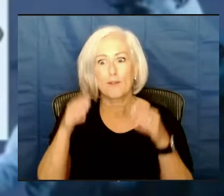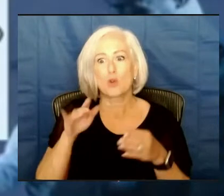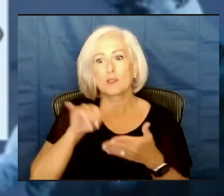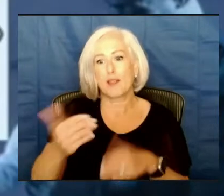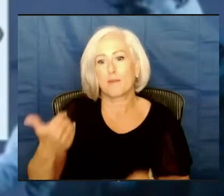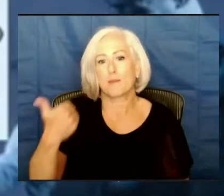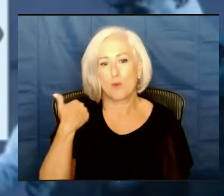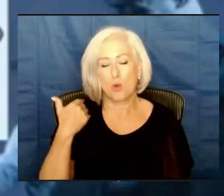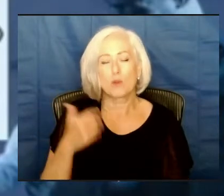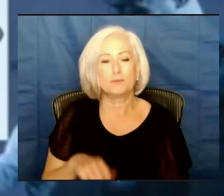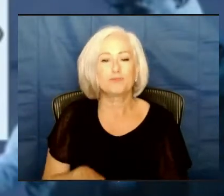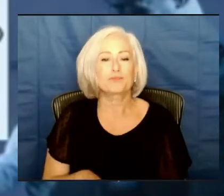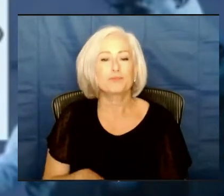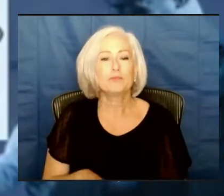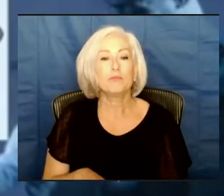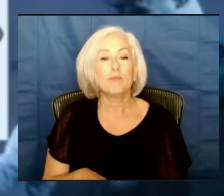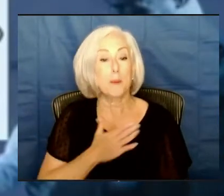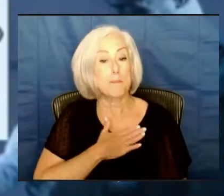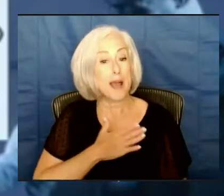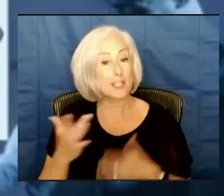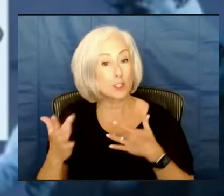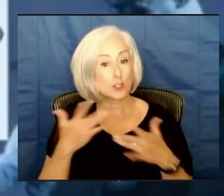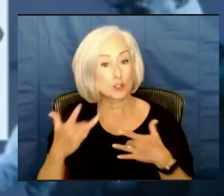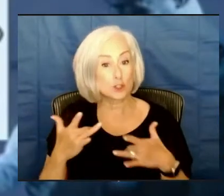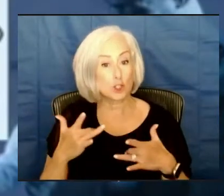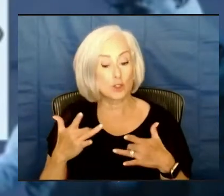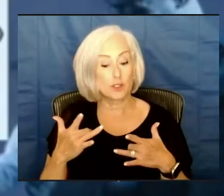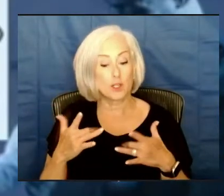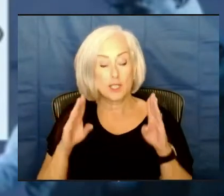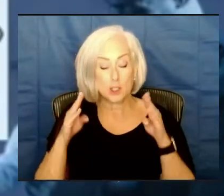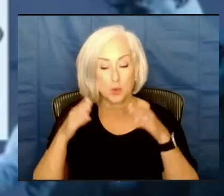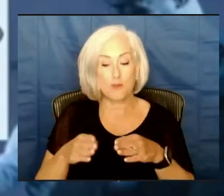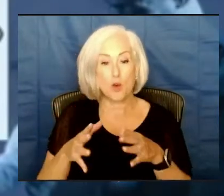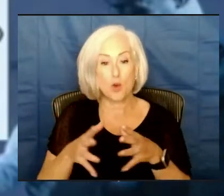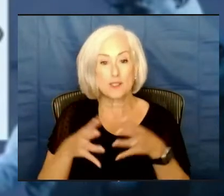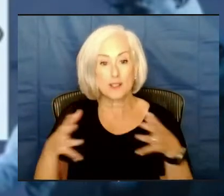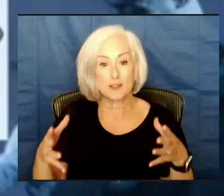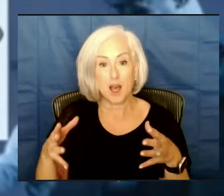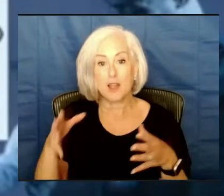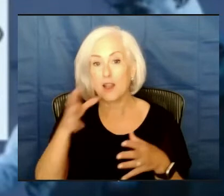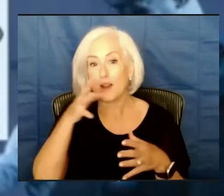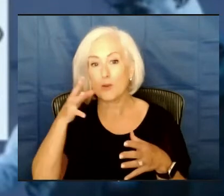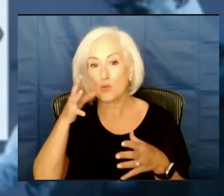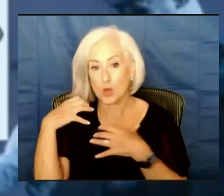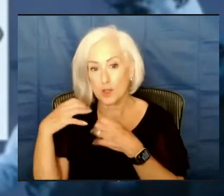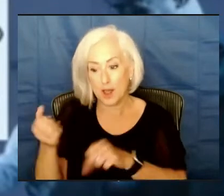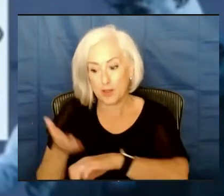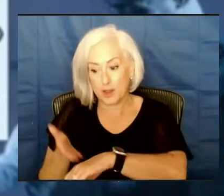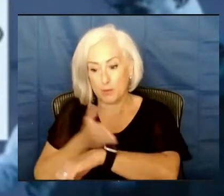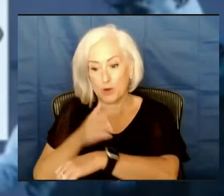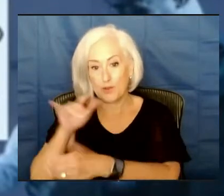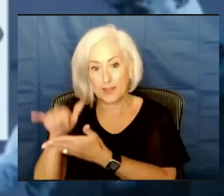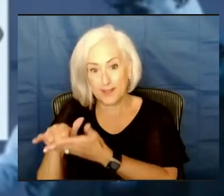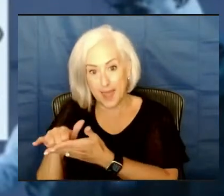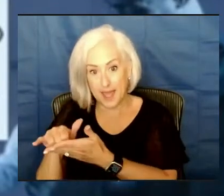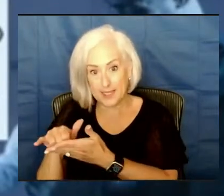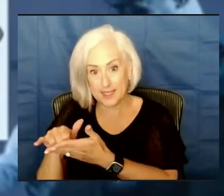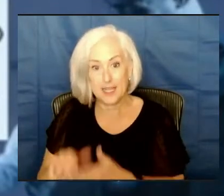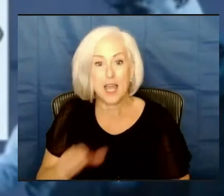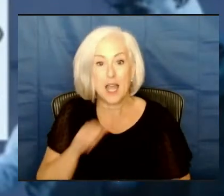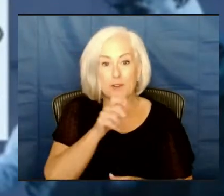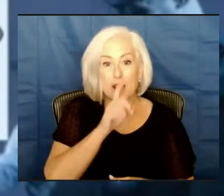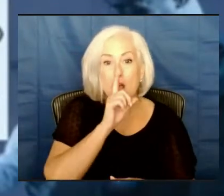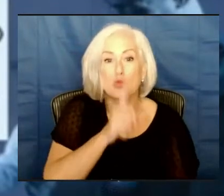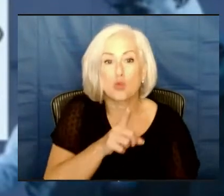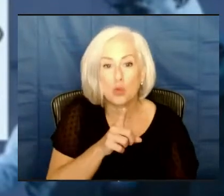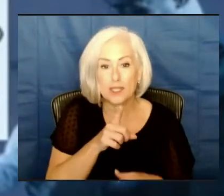we do have a lot of focus on rural health and improving those health outcomes, and we've not possibly